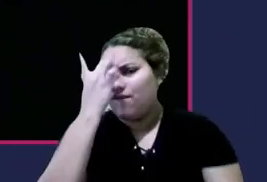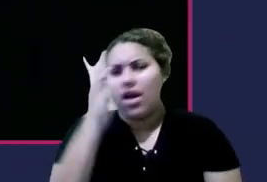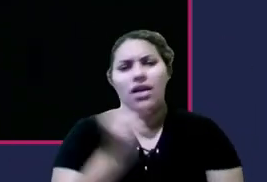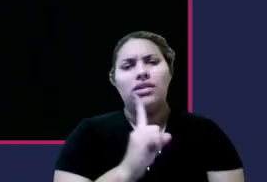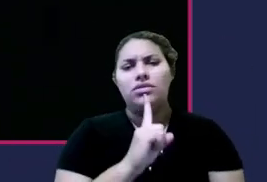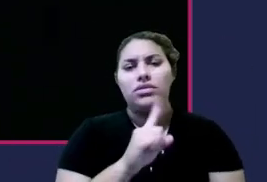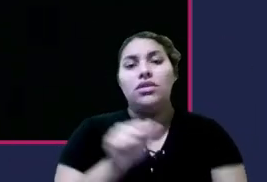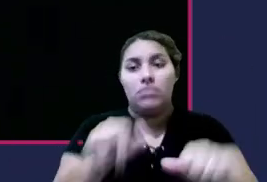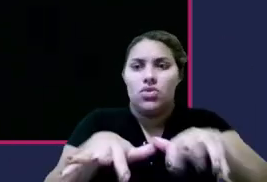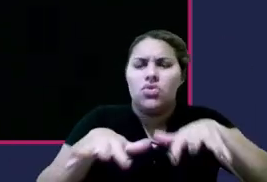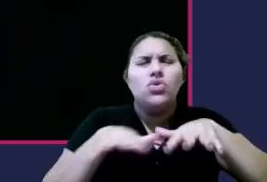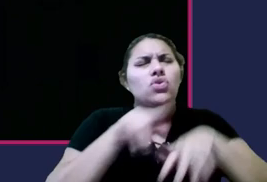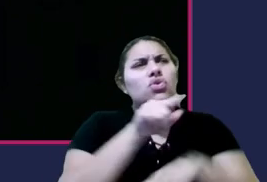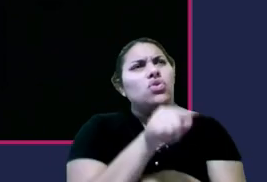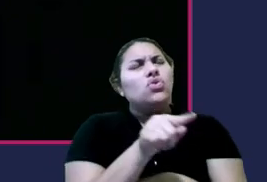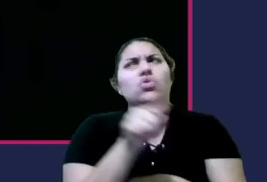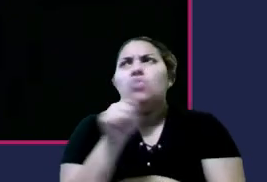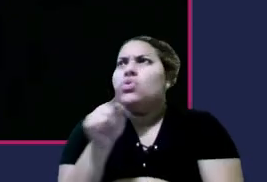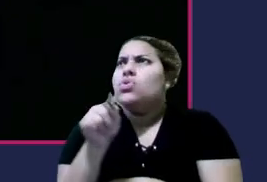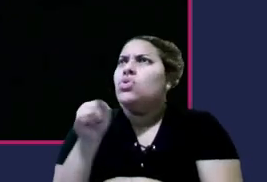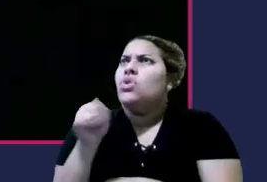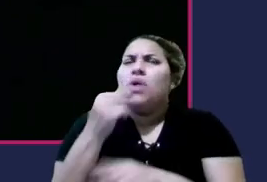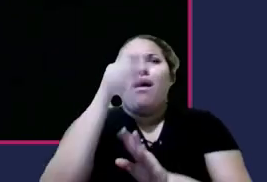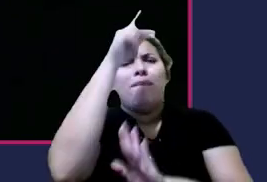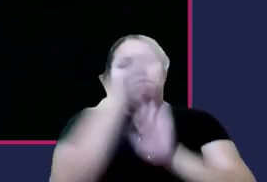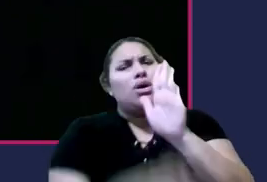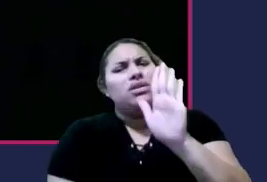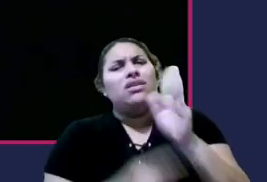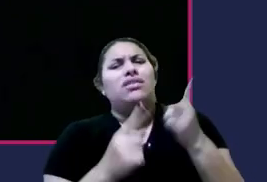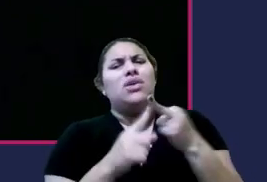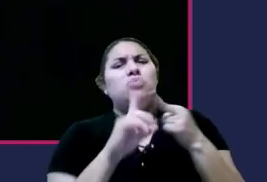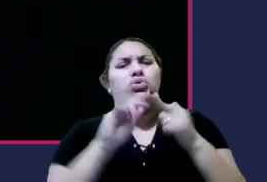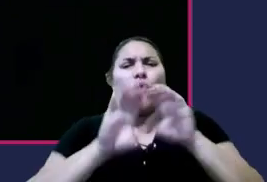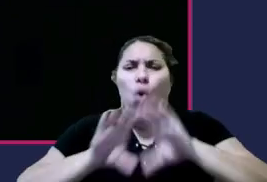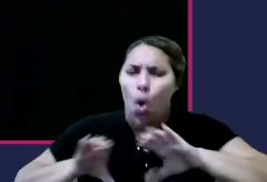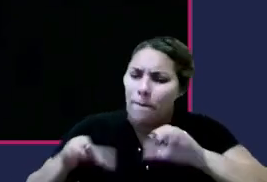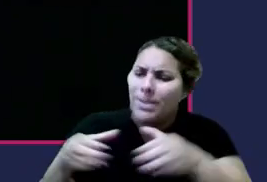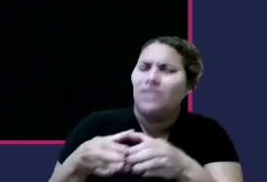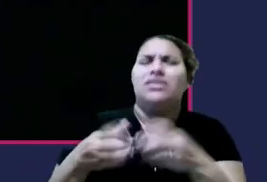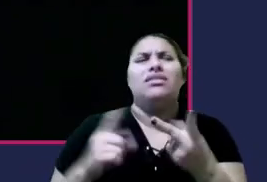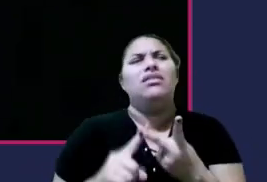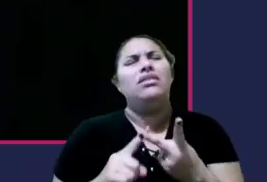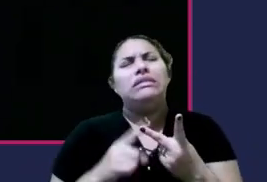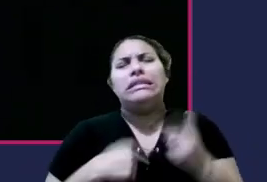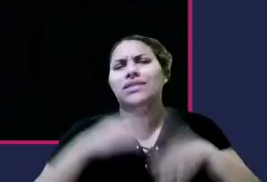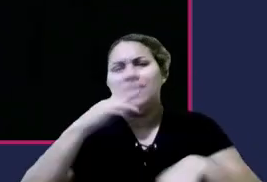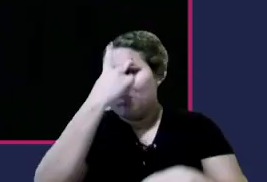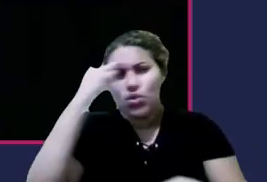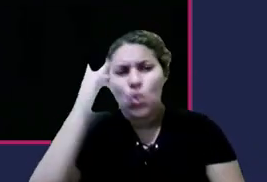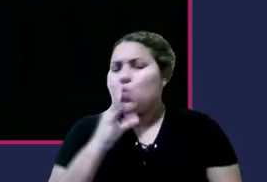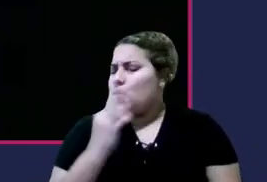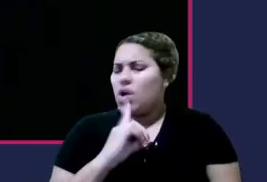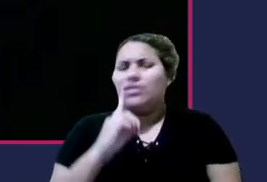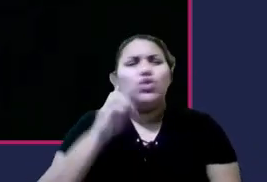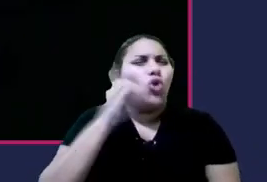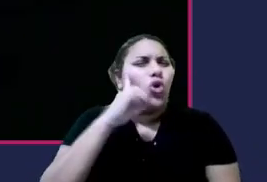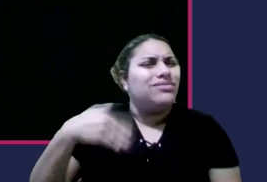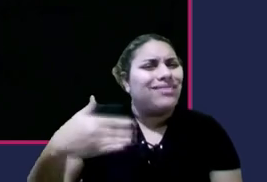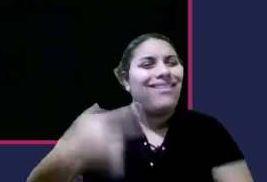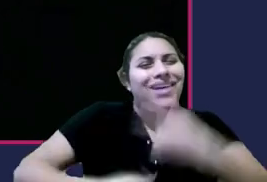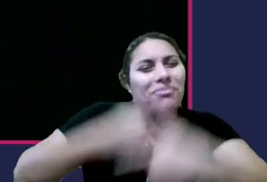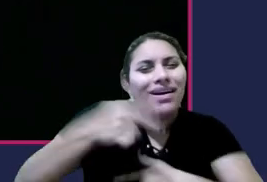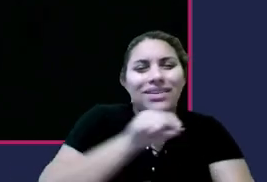It's not easy for Congress members. We have different projects, different commissions. If you don't know